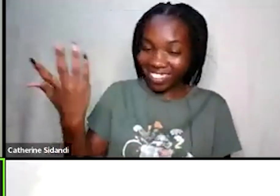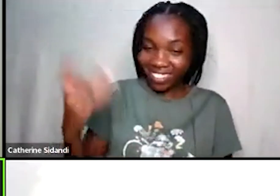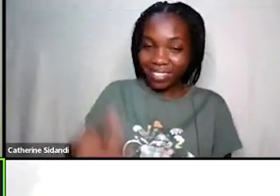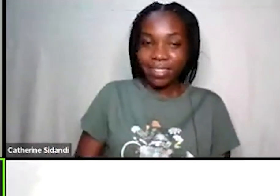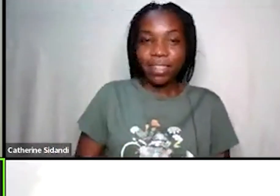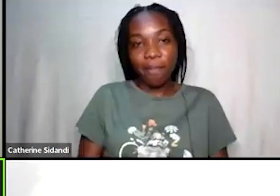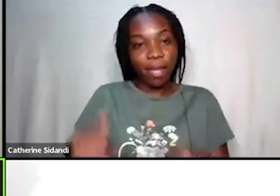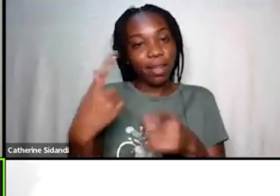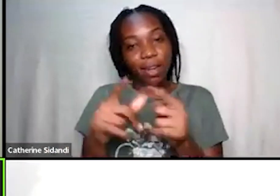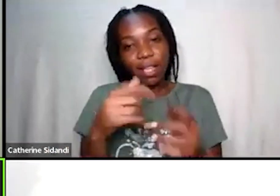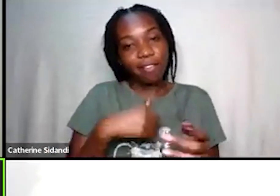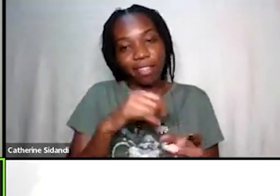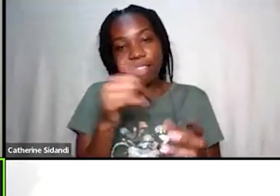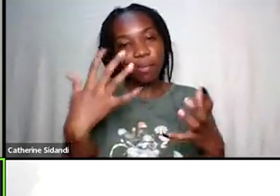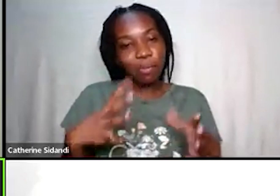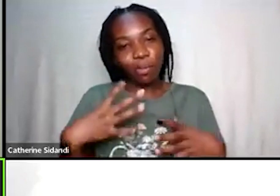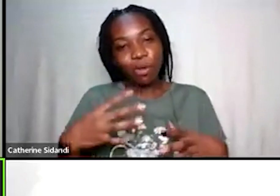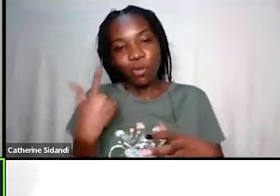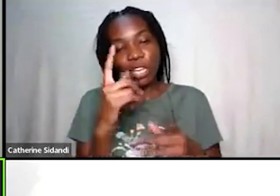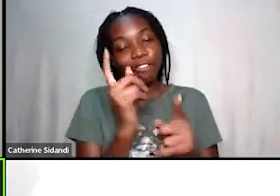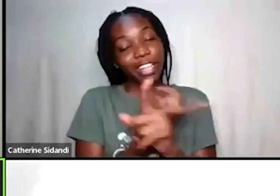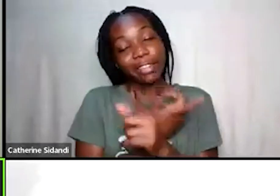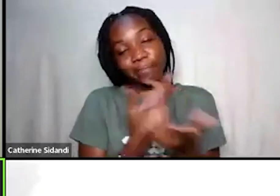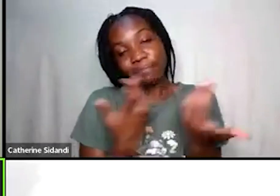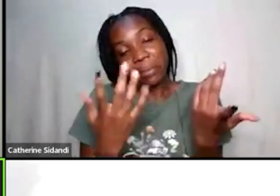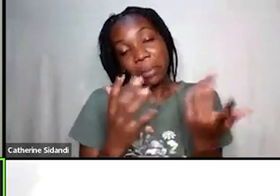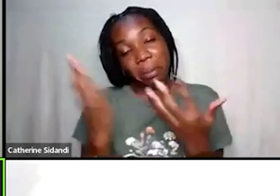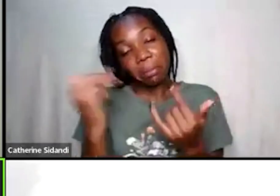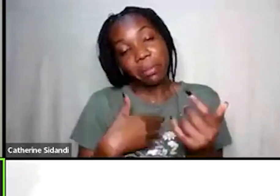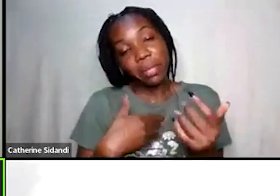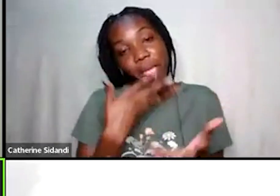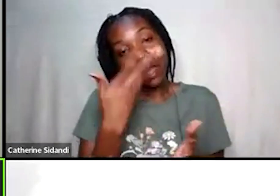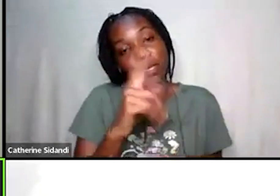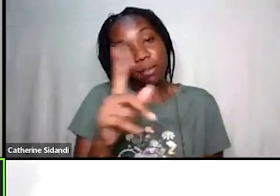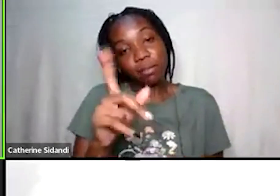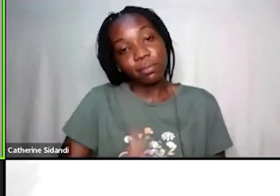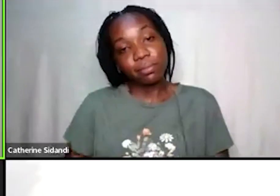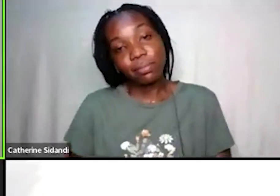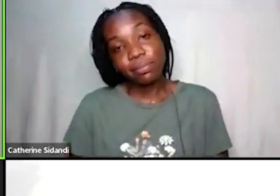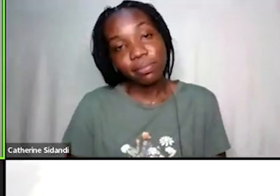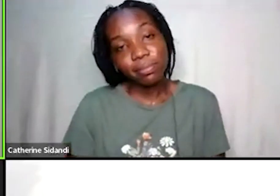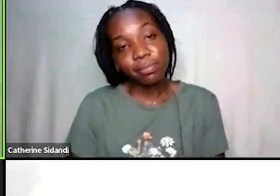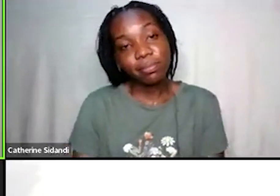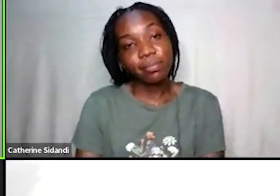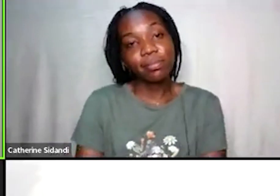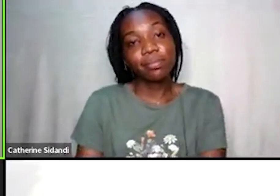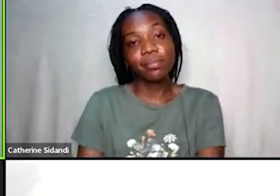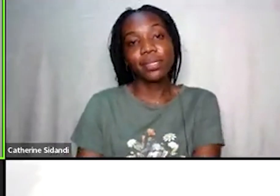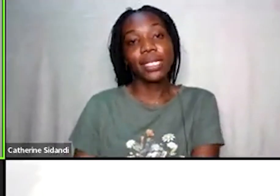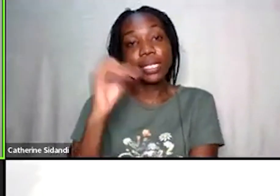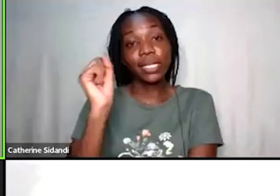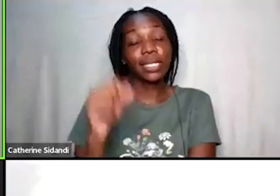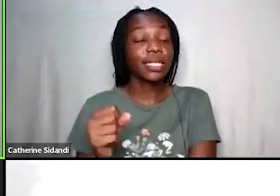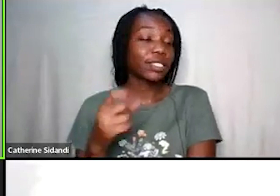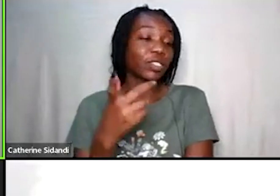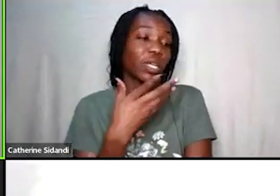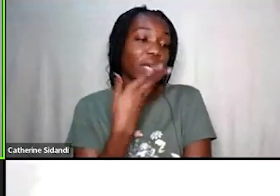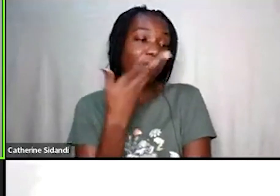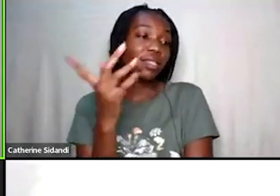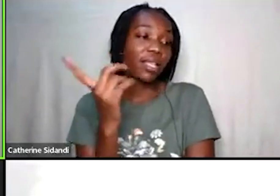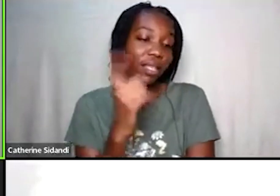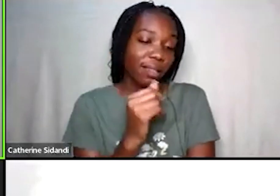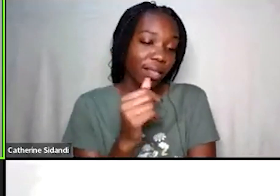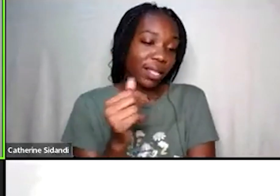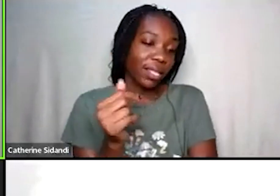But the other people who are very different. I hope I've answered your question. I think you have. I think you have. I want, there's